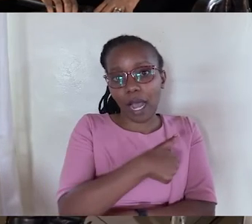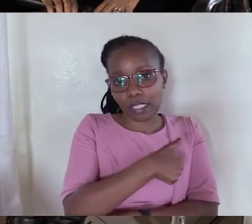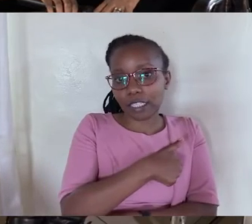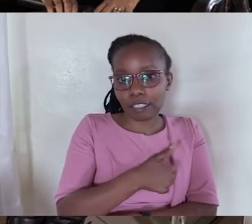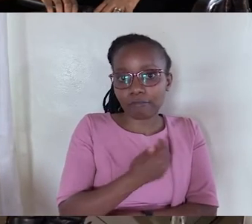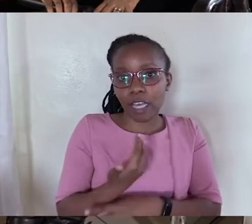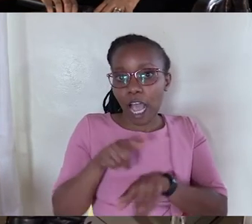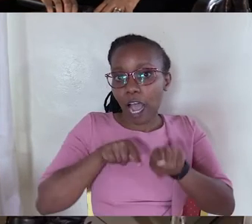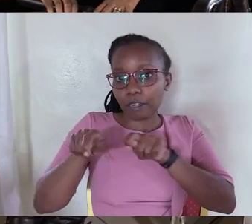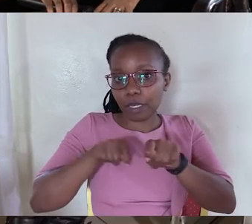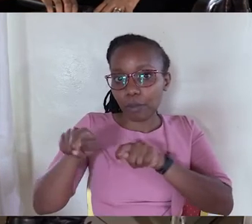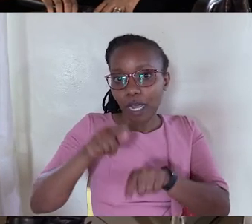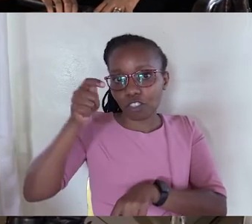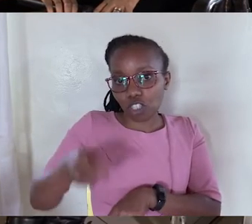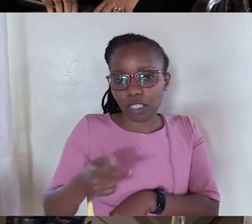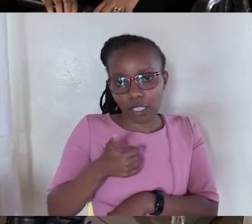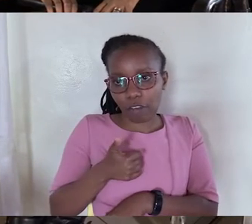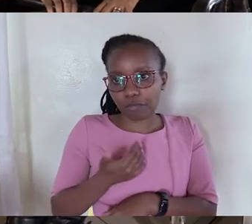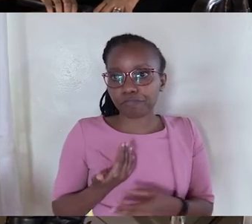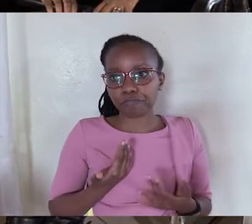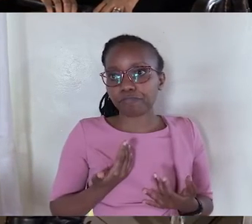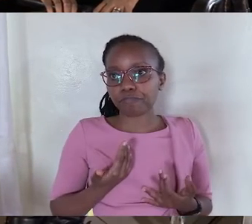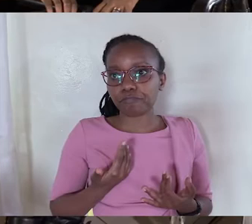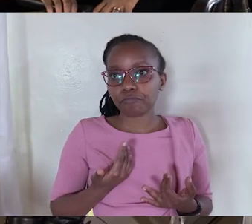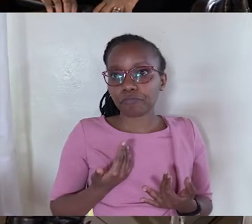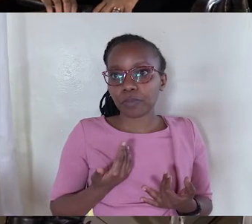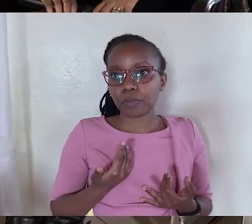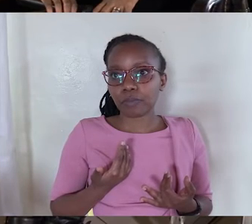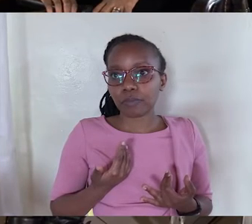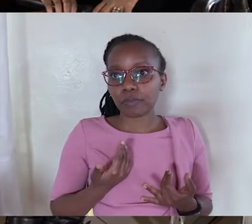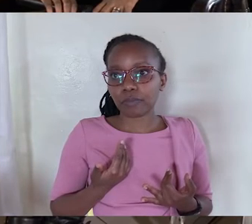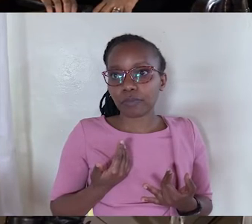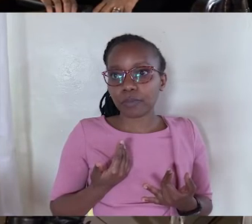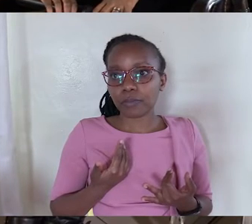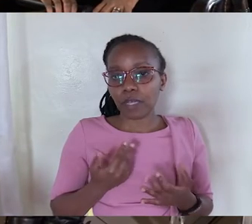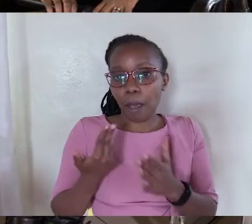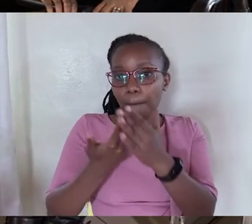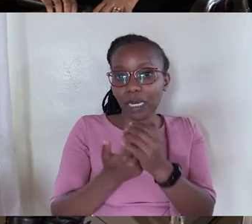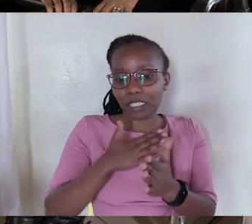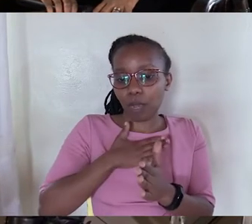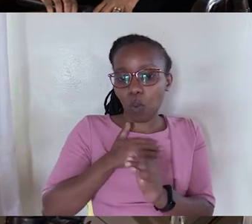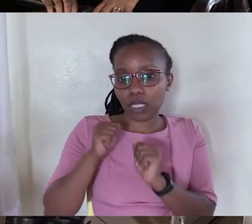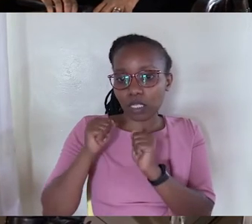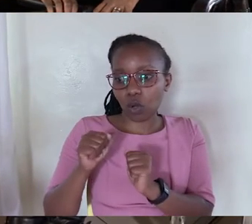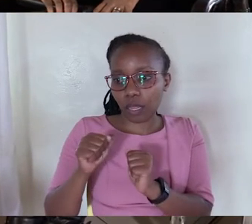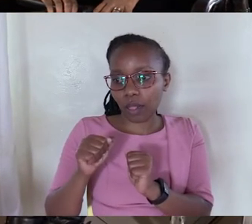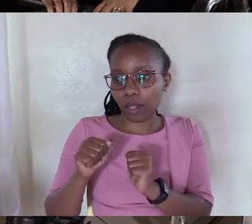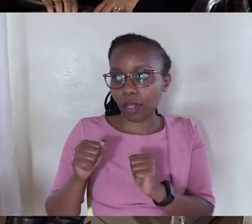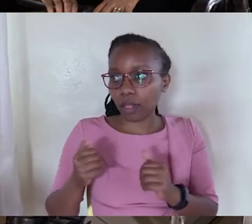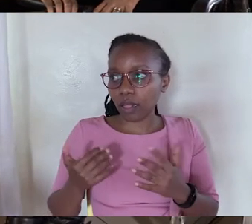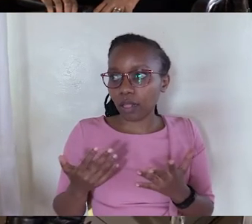ensuring that there's administrative justice. We've also strengthen again our partnership with